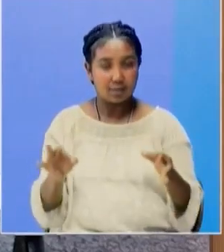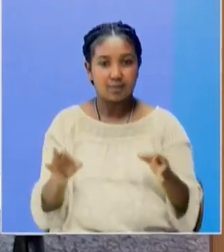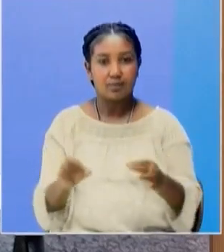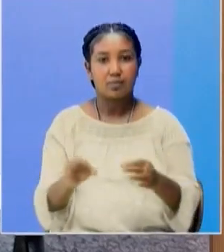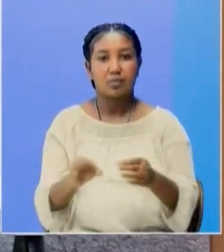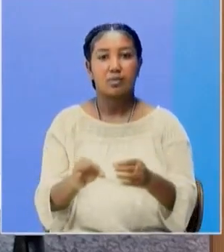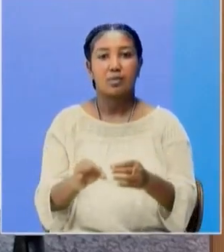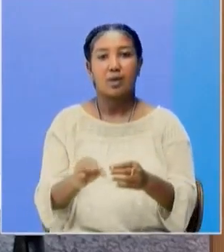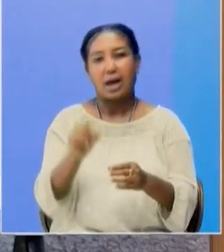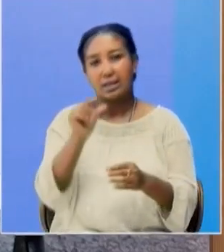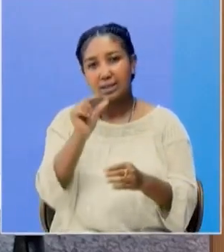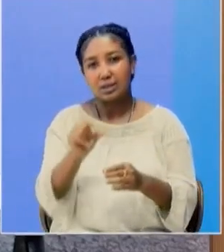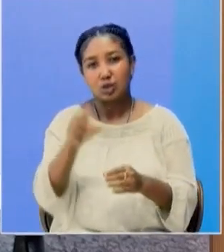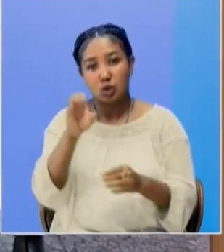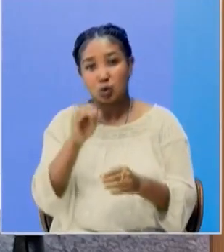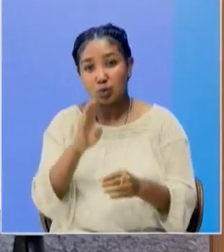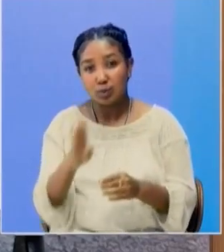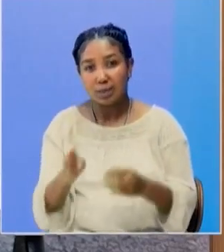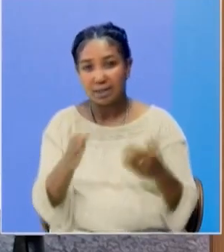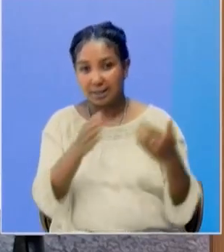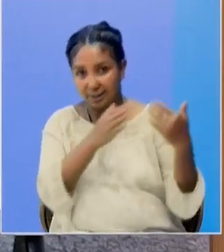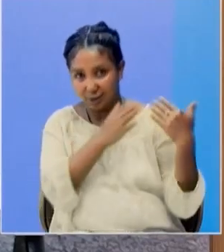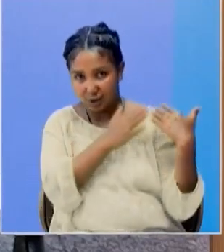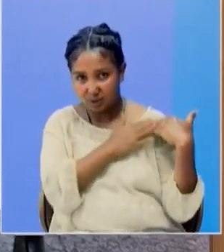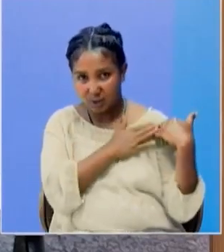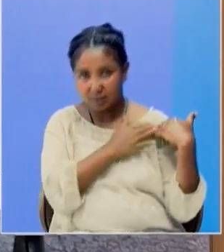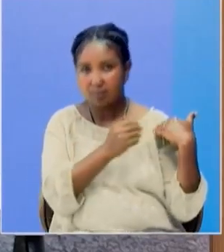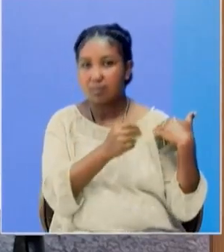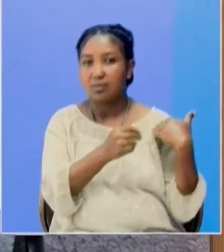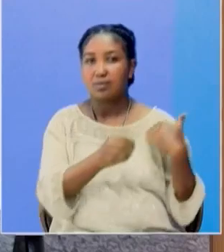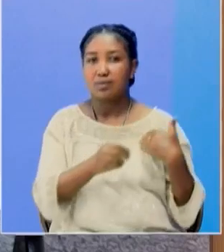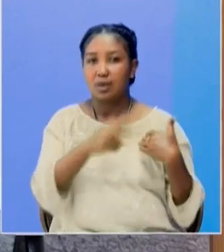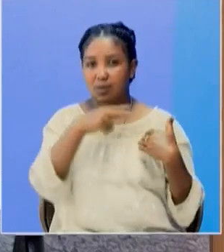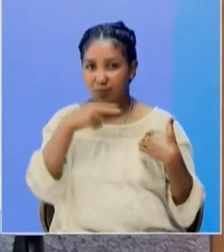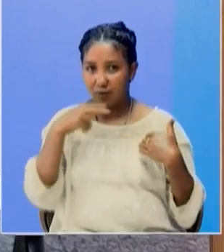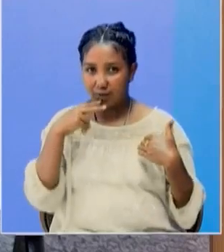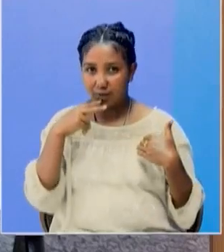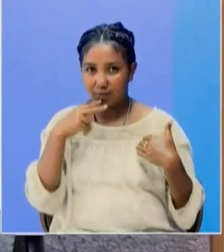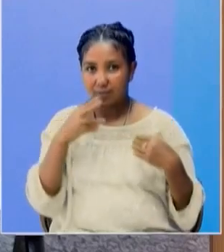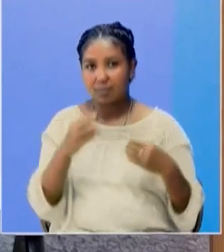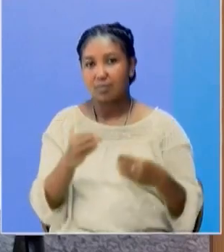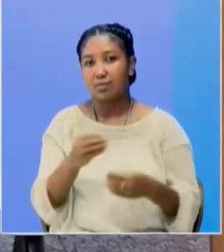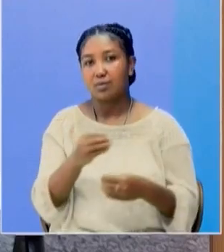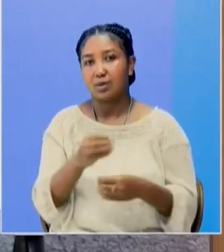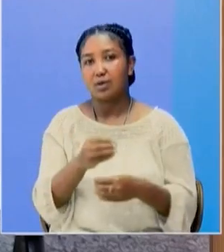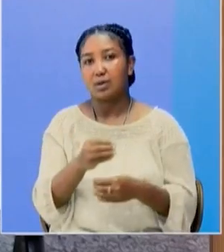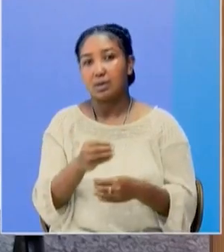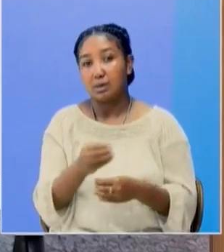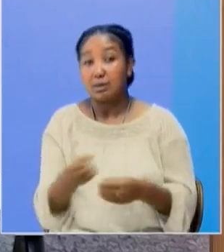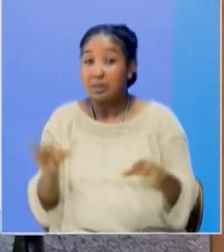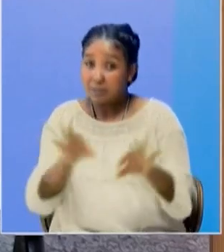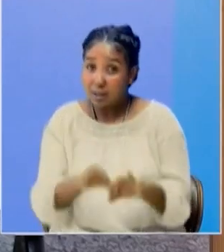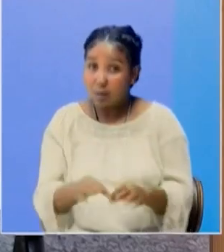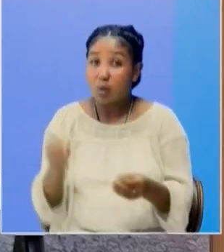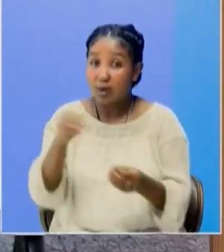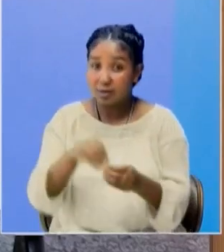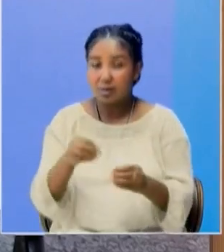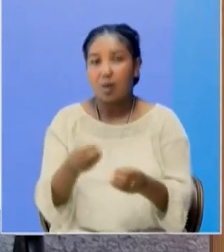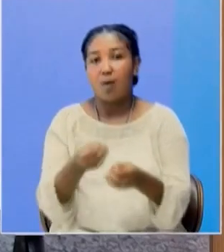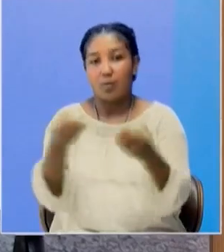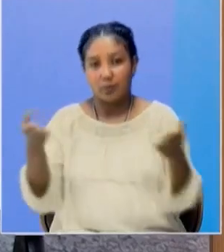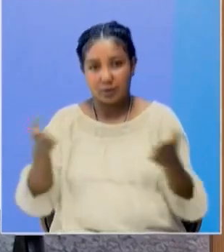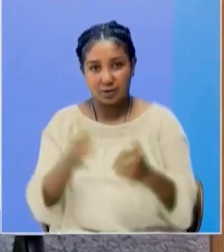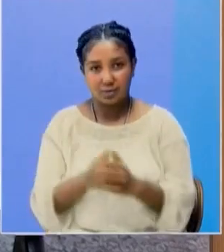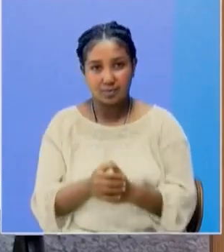at least there should be subject, verb. If necessary, we can add what?